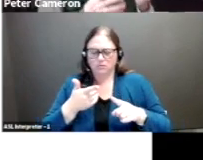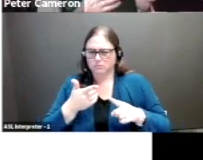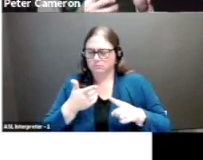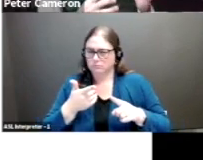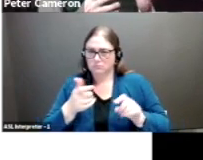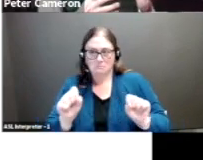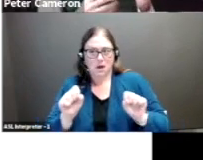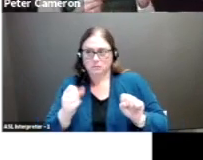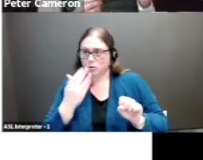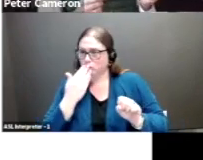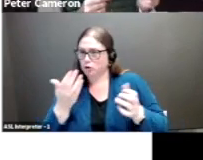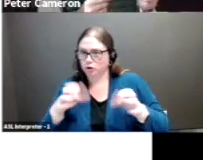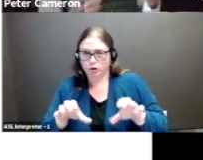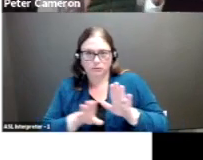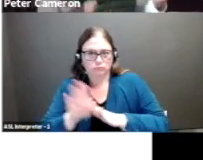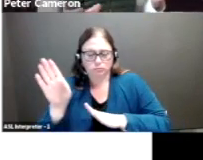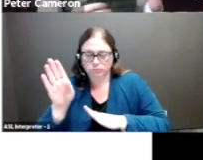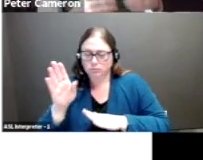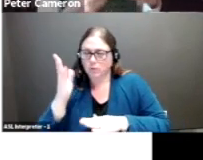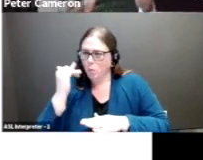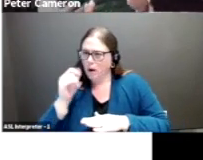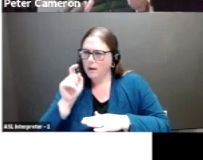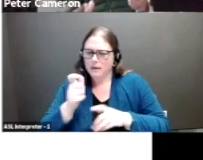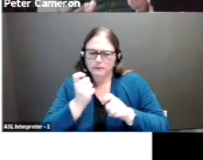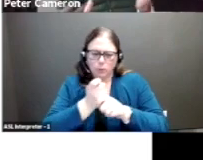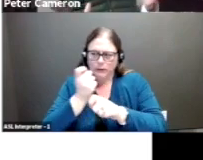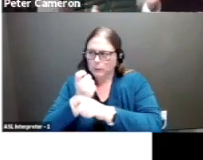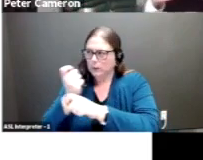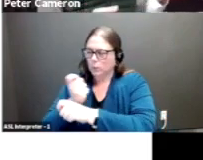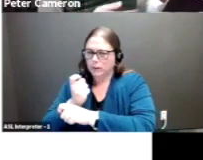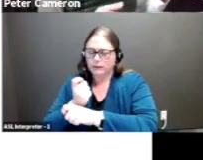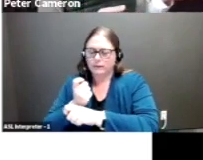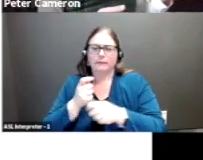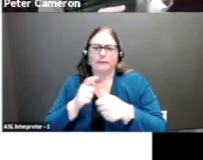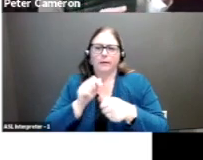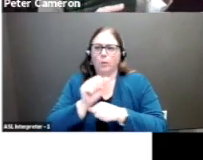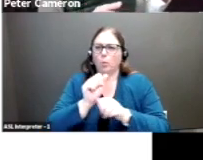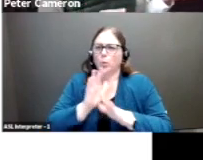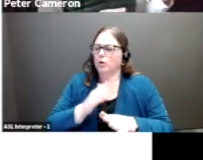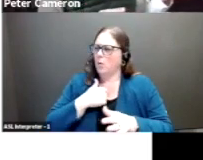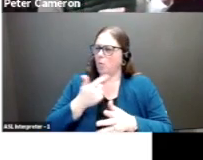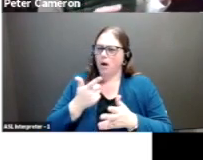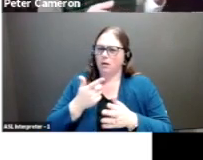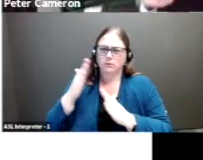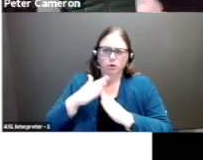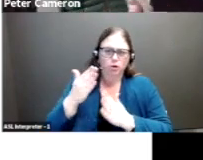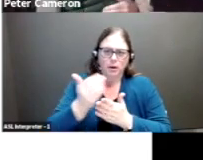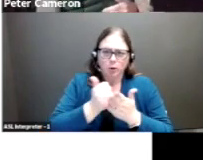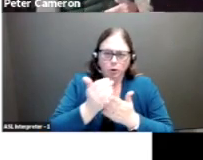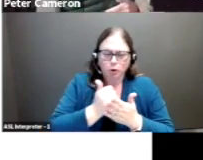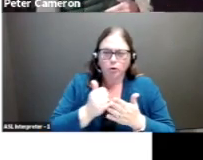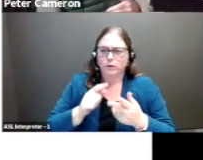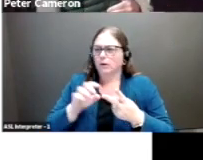to be a win-win-win. So workers would say want the highest wages, consumers would want the lowest price,